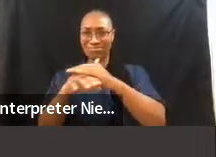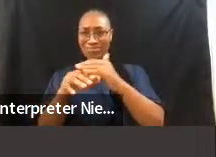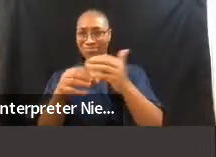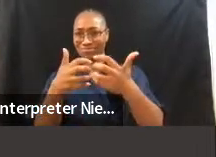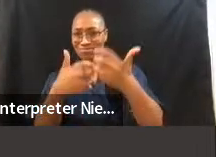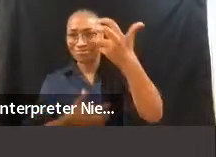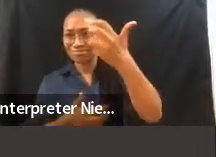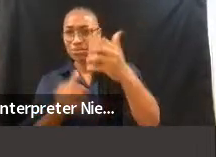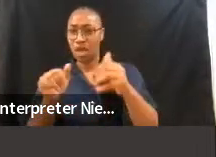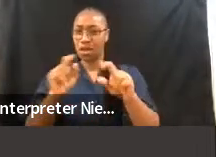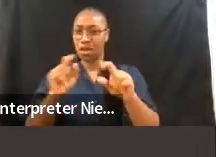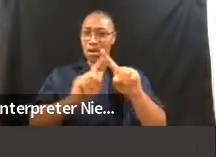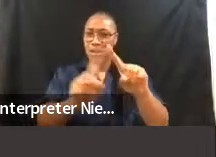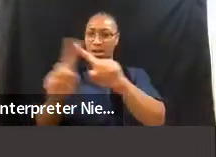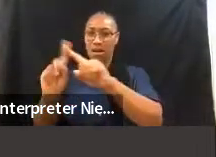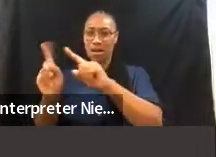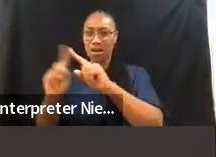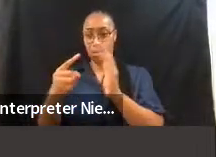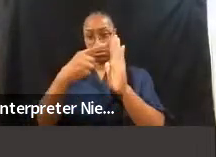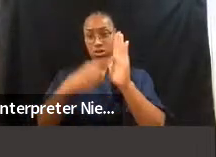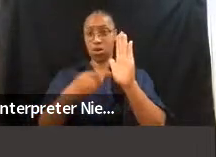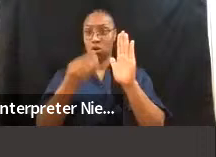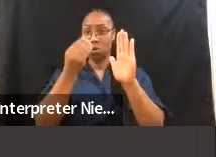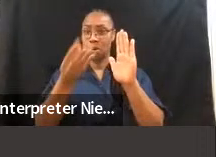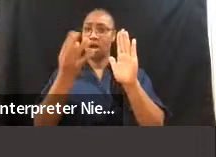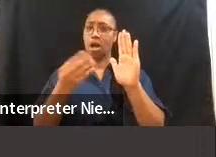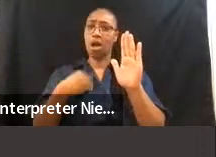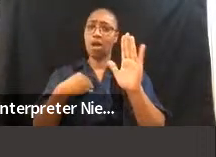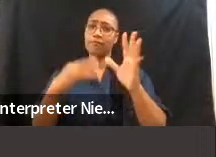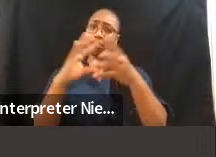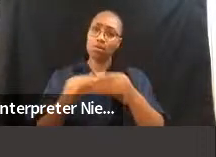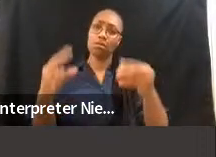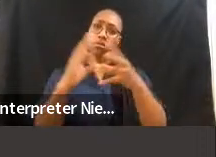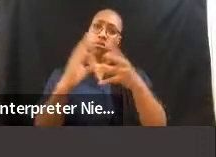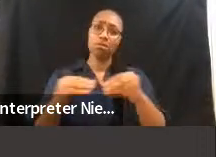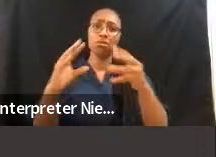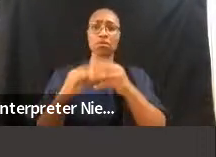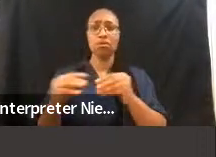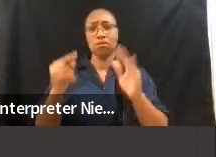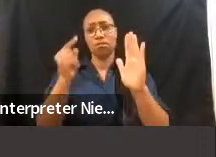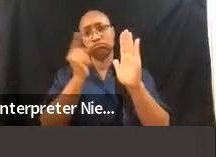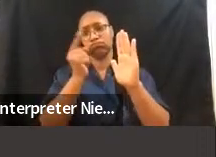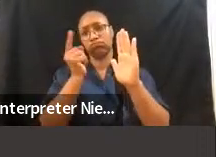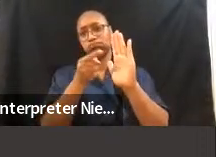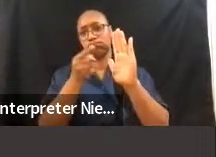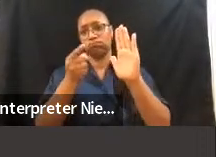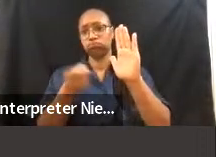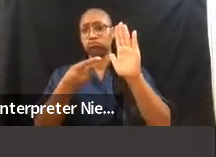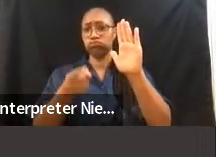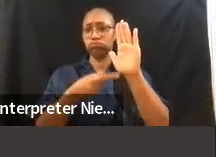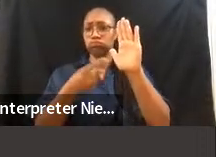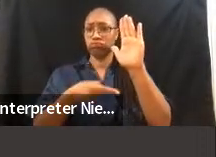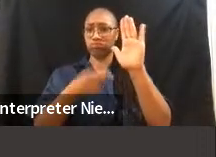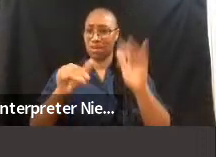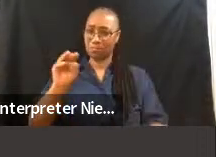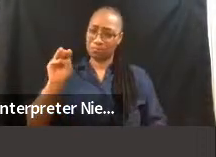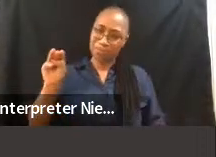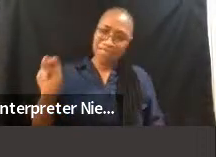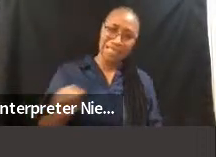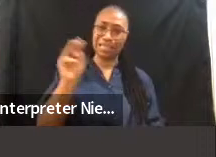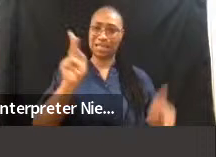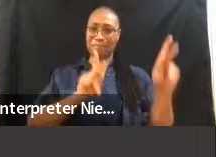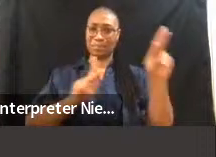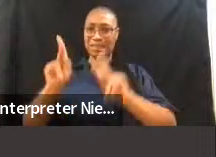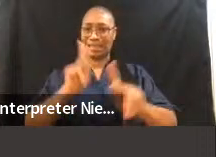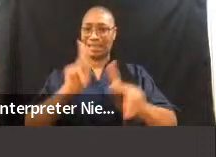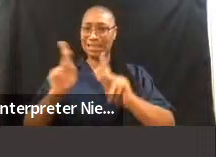involving medical equipment and health disparities experienced by millions of people with disabilities. The MDE